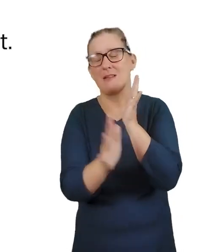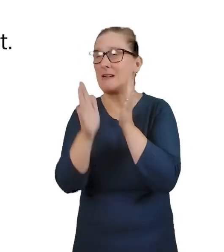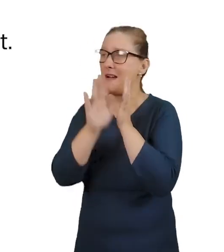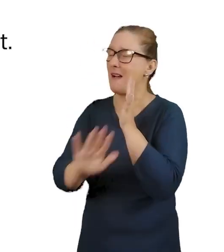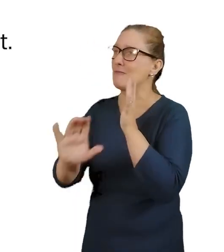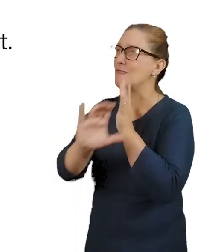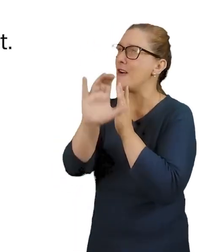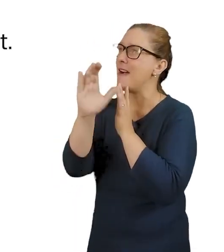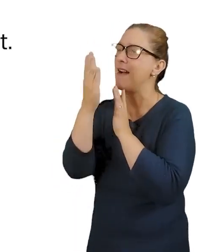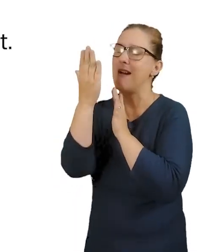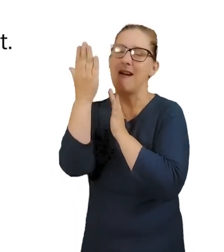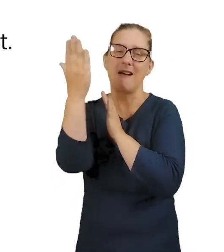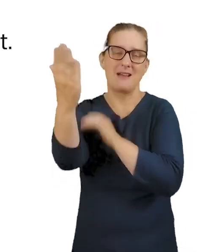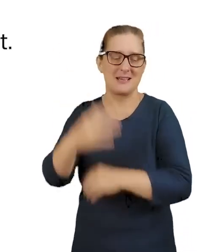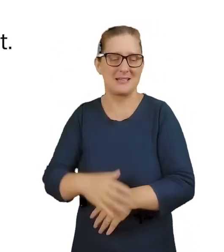blood.